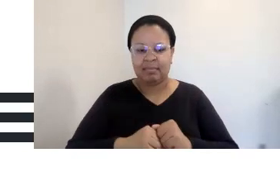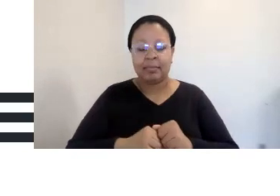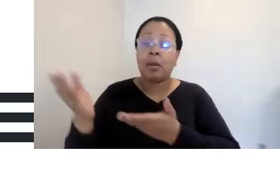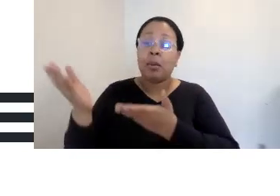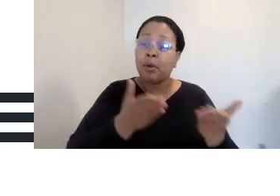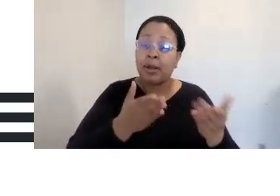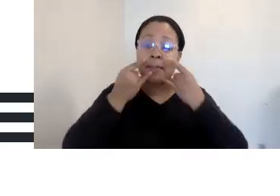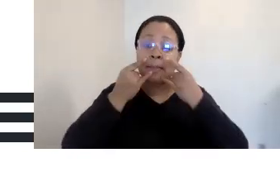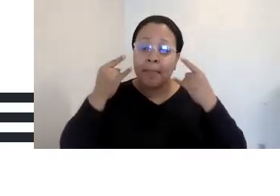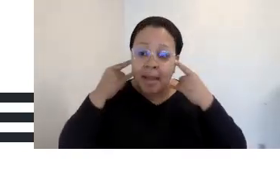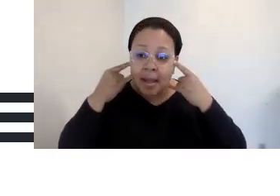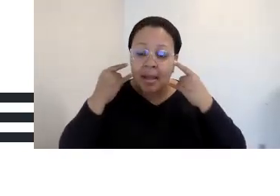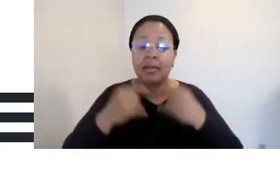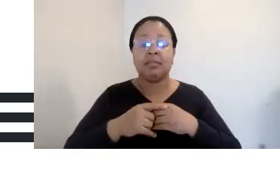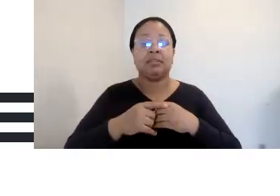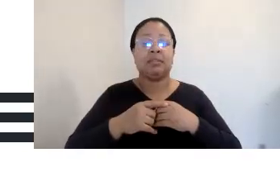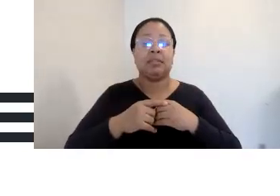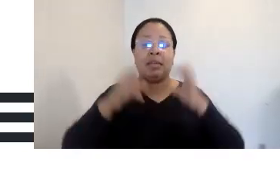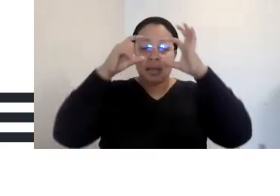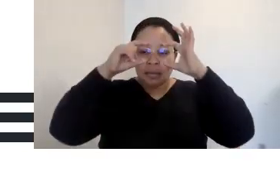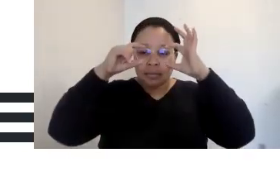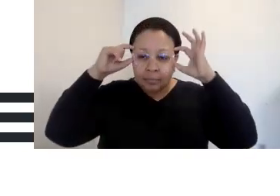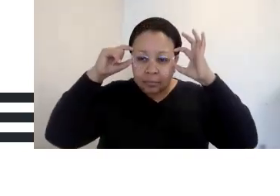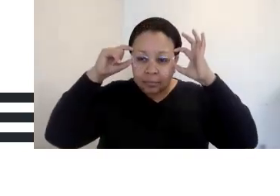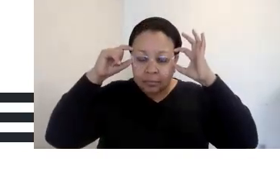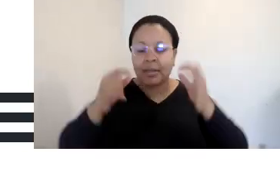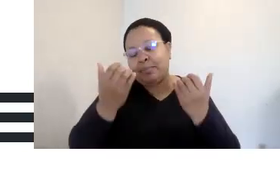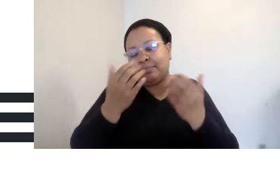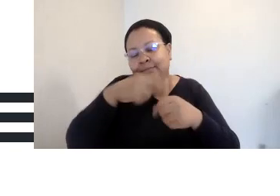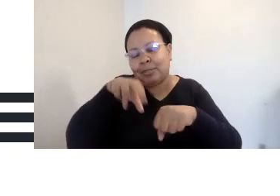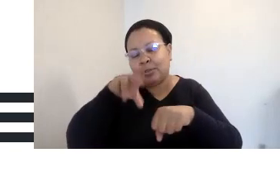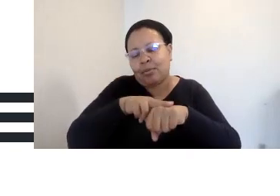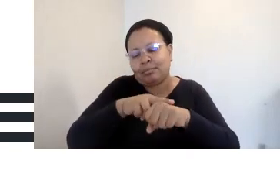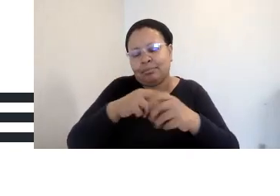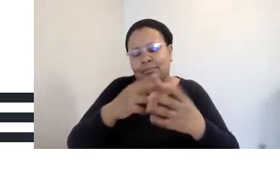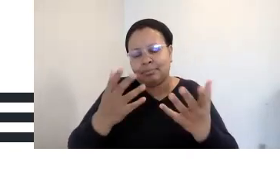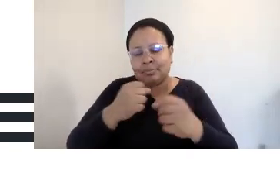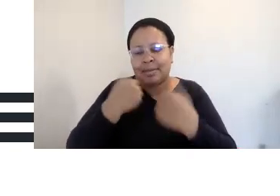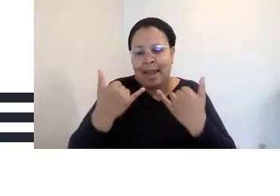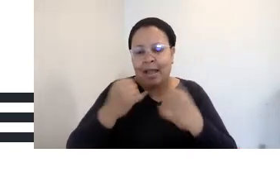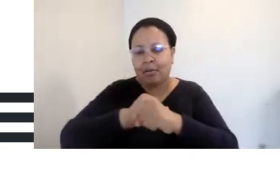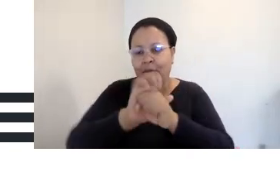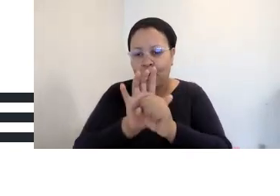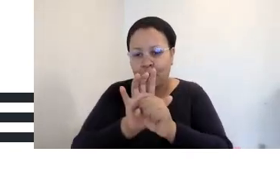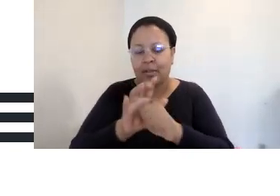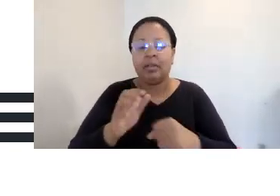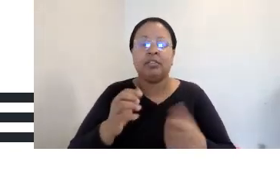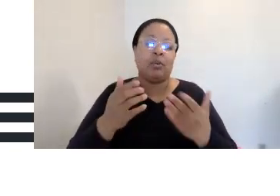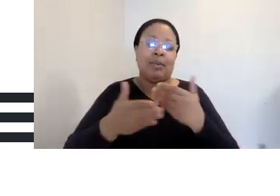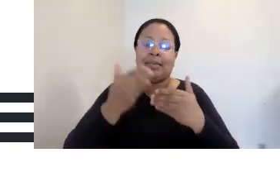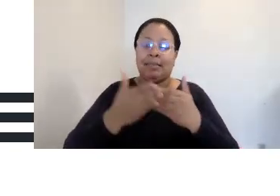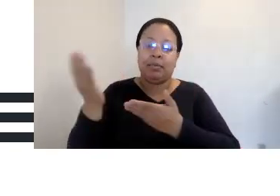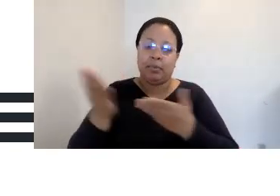and eyewear. Of course, we're in the age of COVID-19, so it's not hard to bring masks,